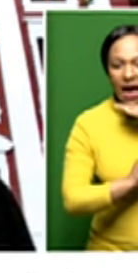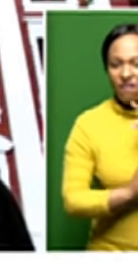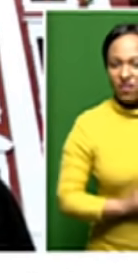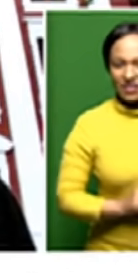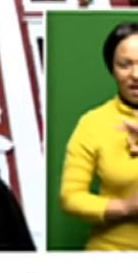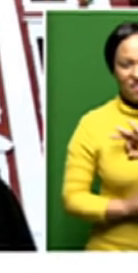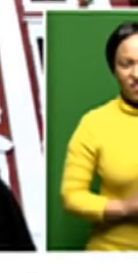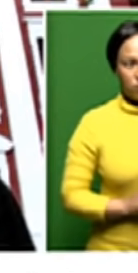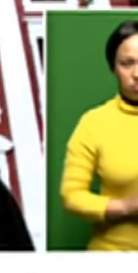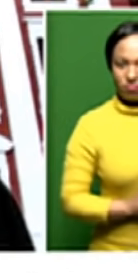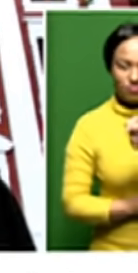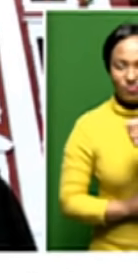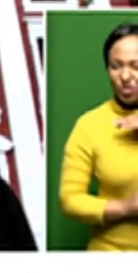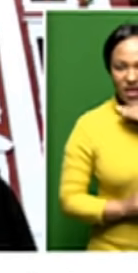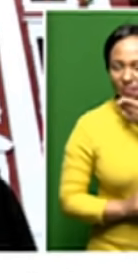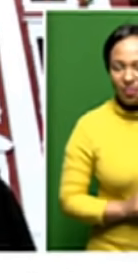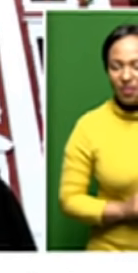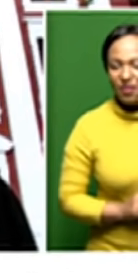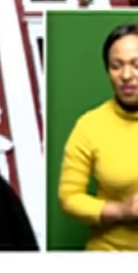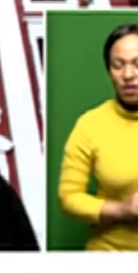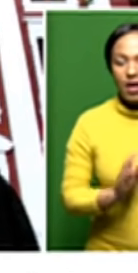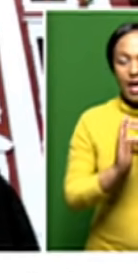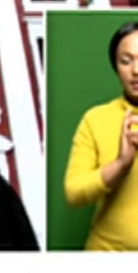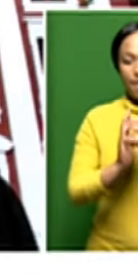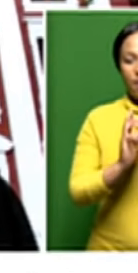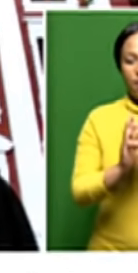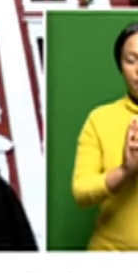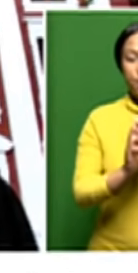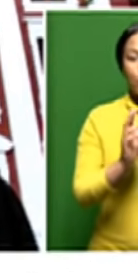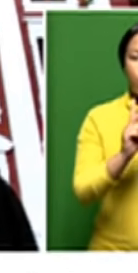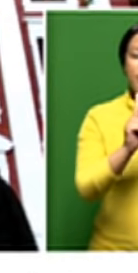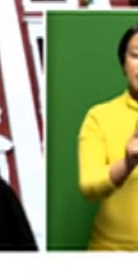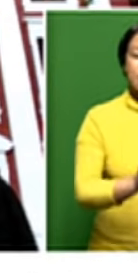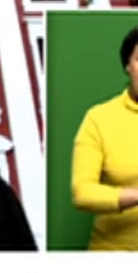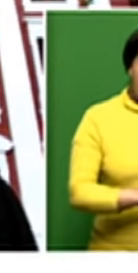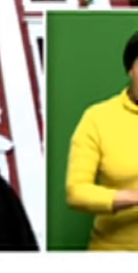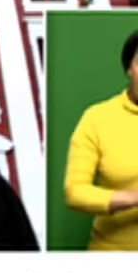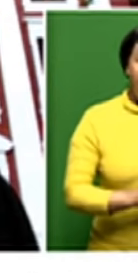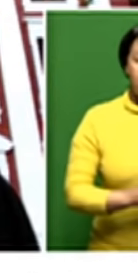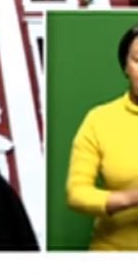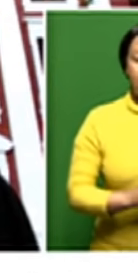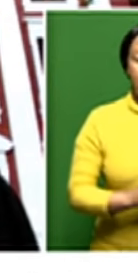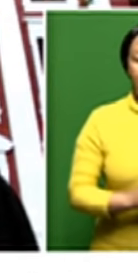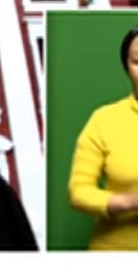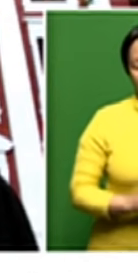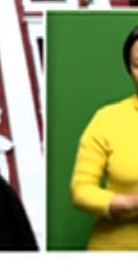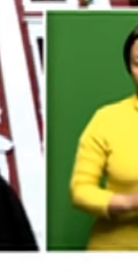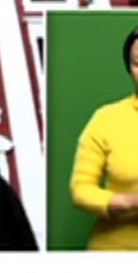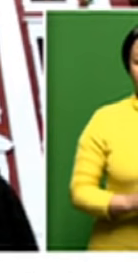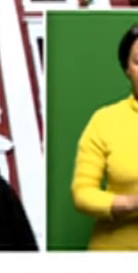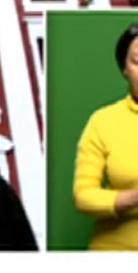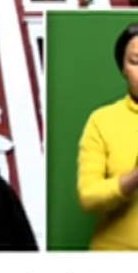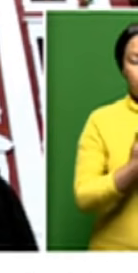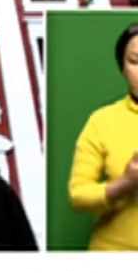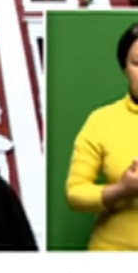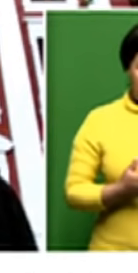resources deployed on the ground. For instance, in our visit to Maponya Mall last week, the station commander in the